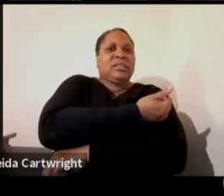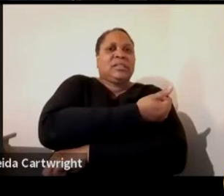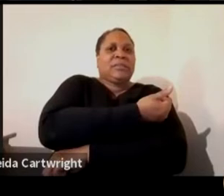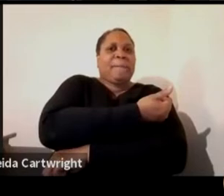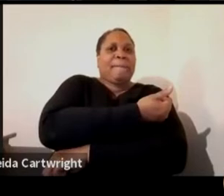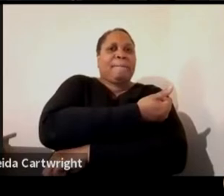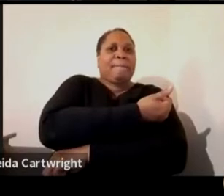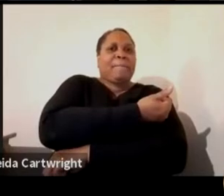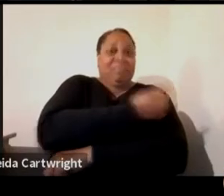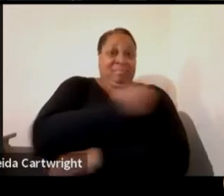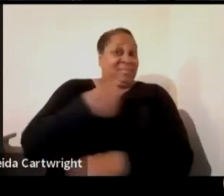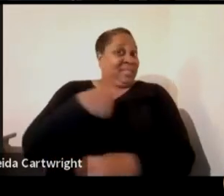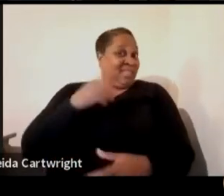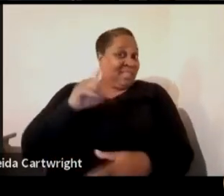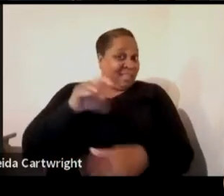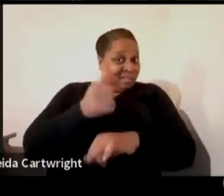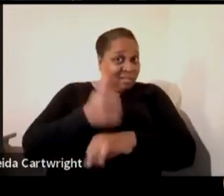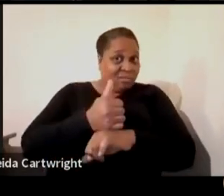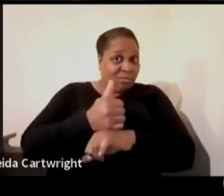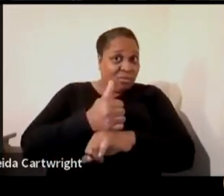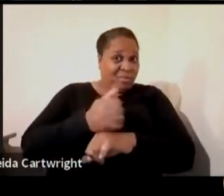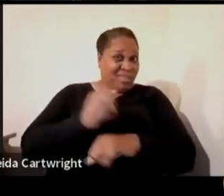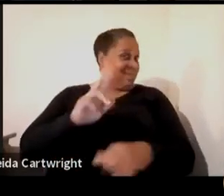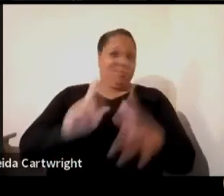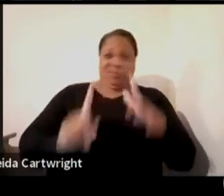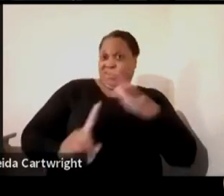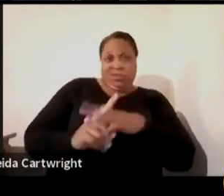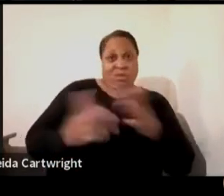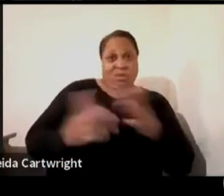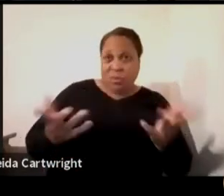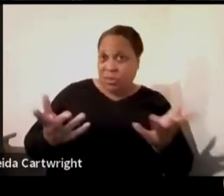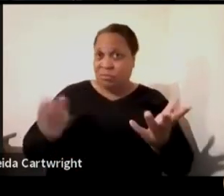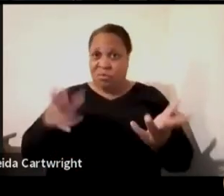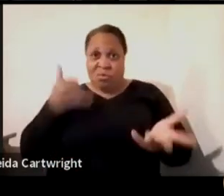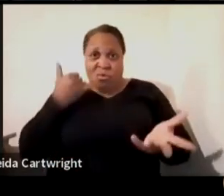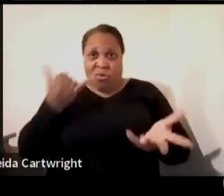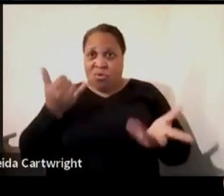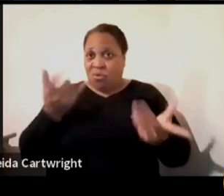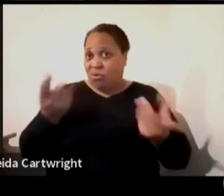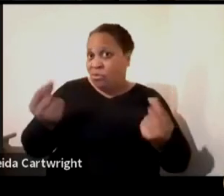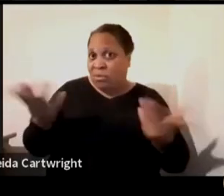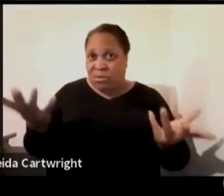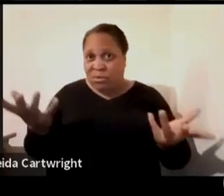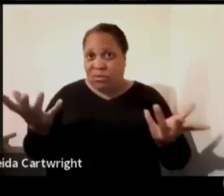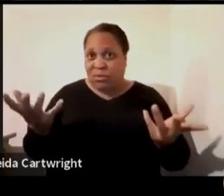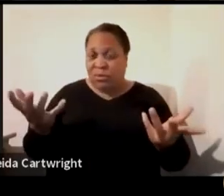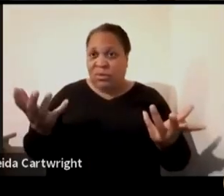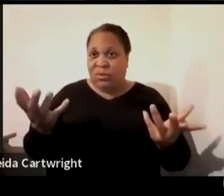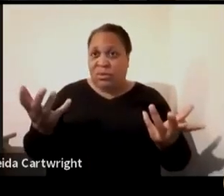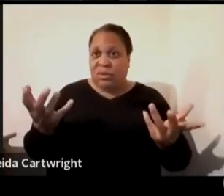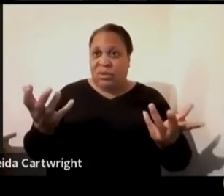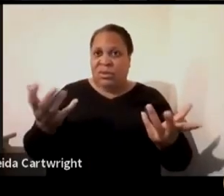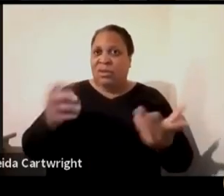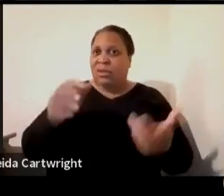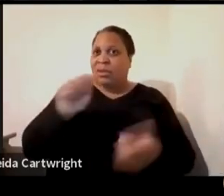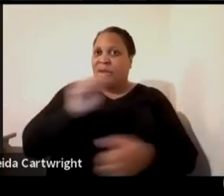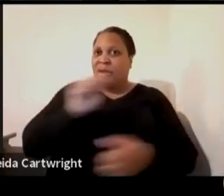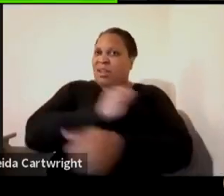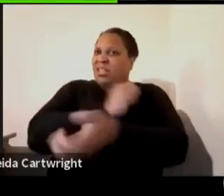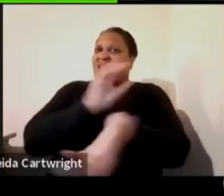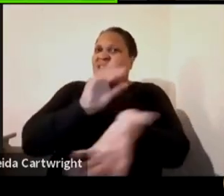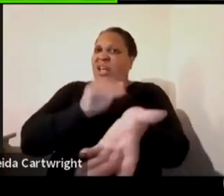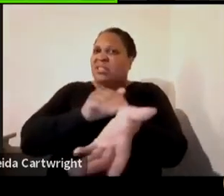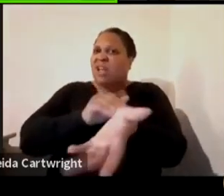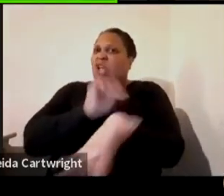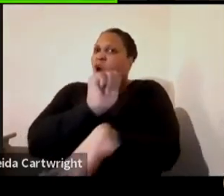do I need to make an appointment or just show up or should I just call? What should I do? Dr. Armstrong?